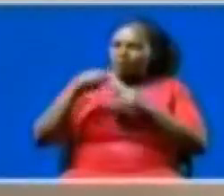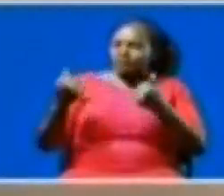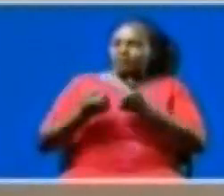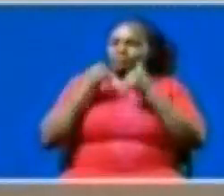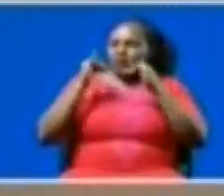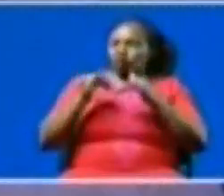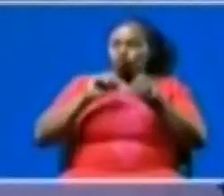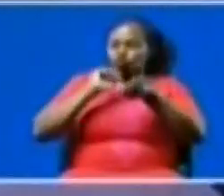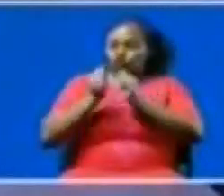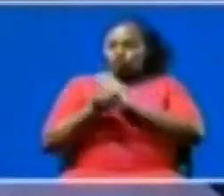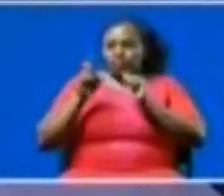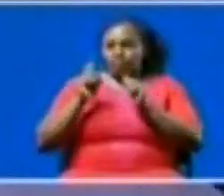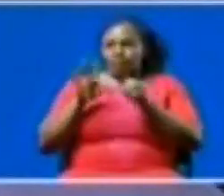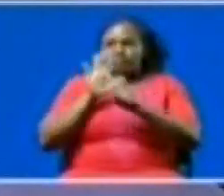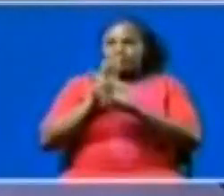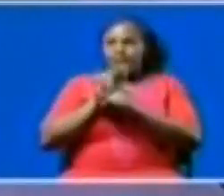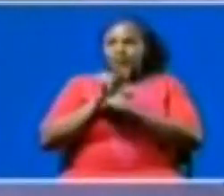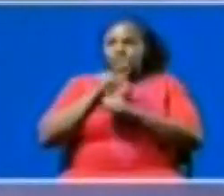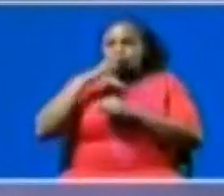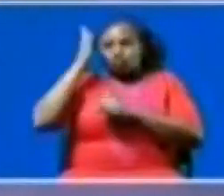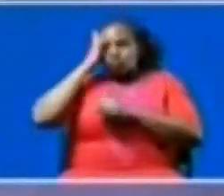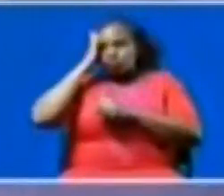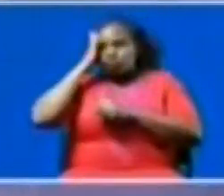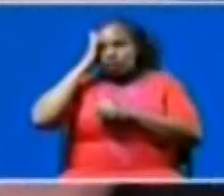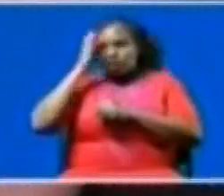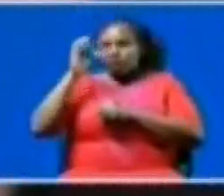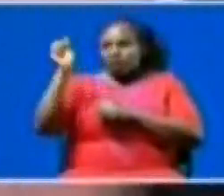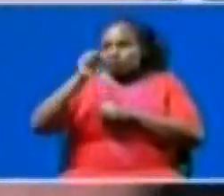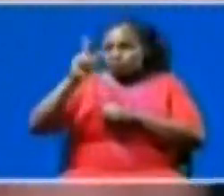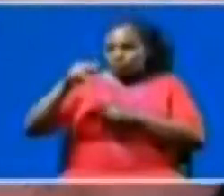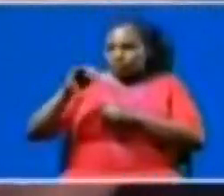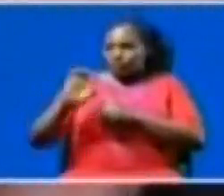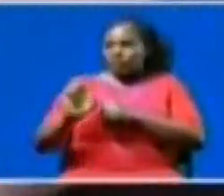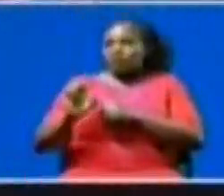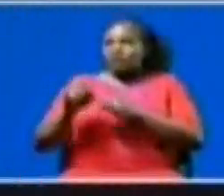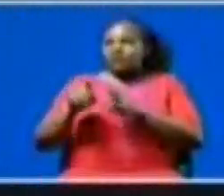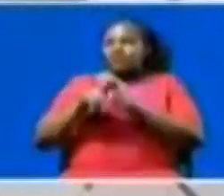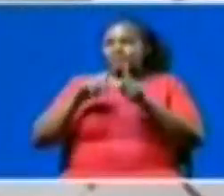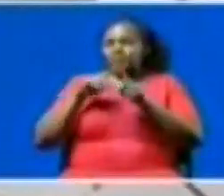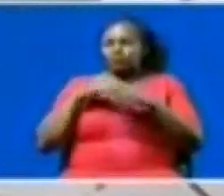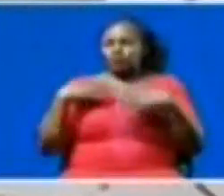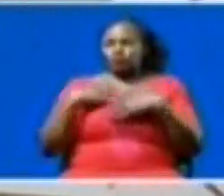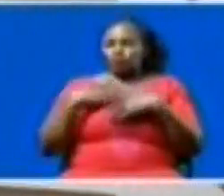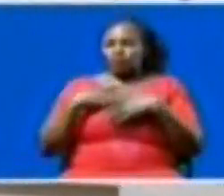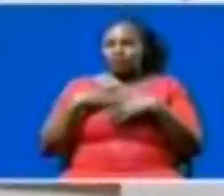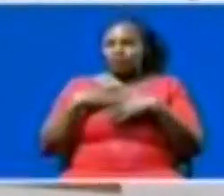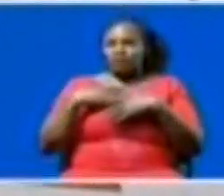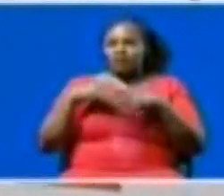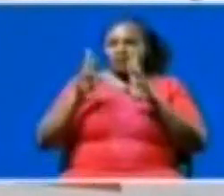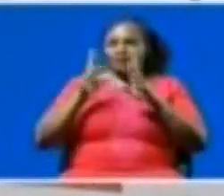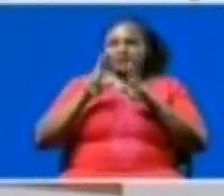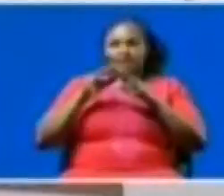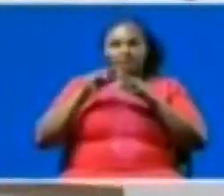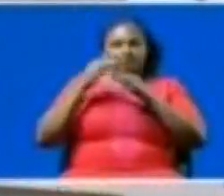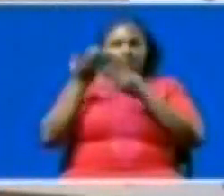a new twist. Many of them don't know that Sophie, who now looks a bit nervous, is going to shave her head